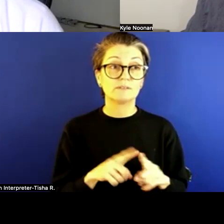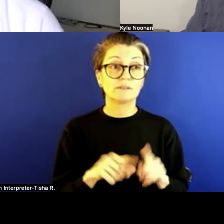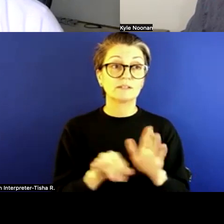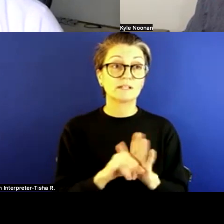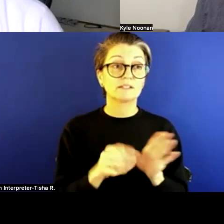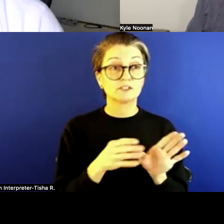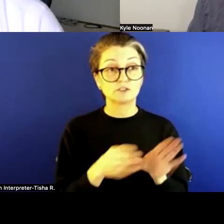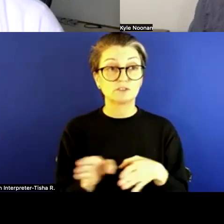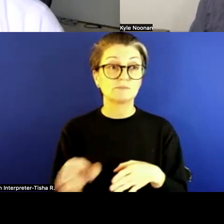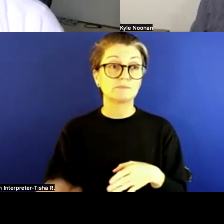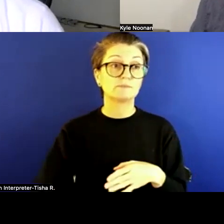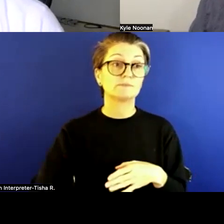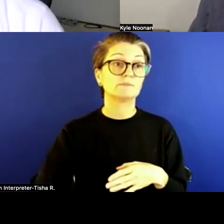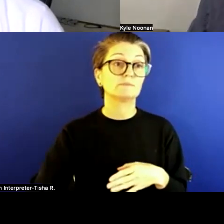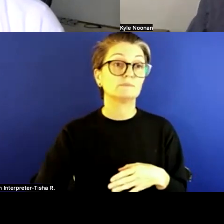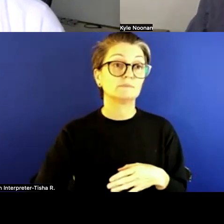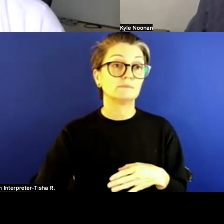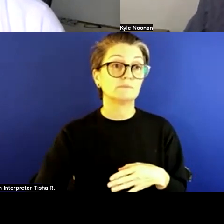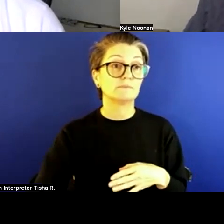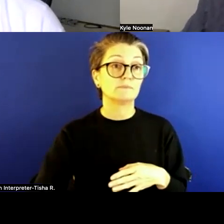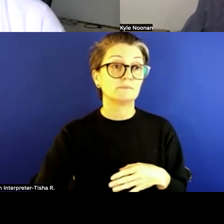point. And for me,